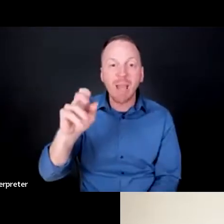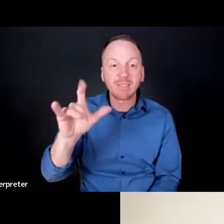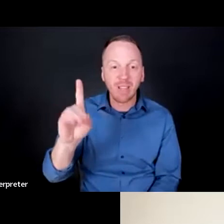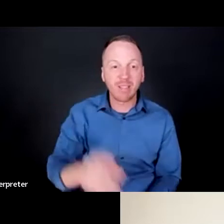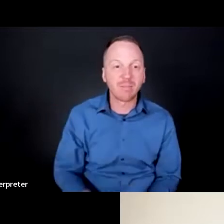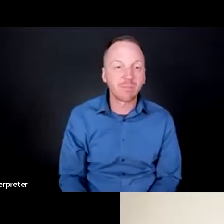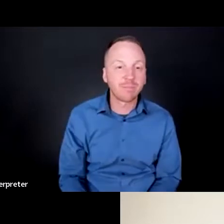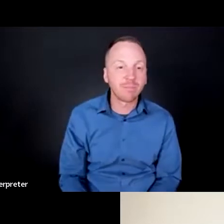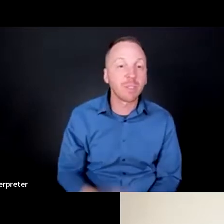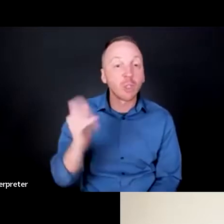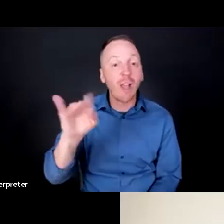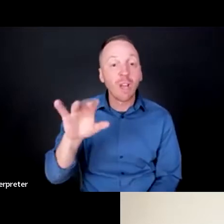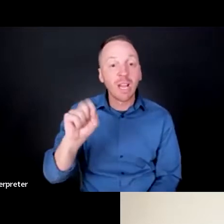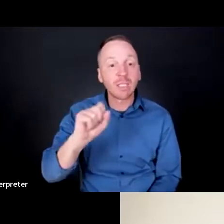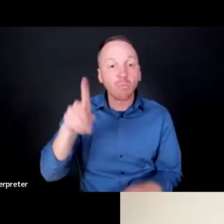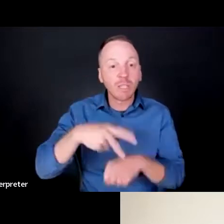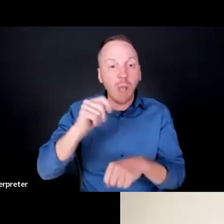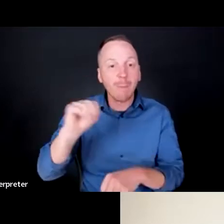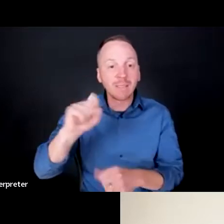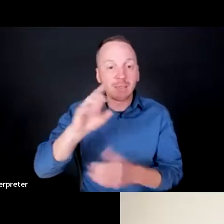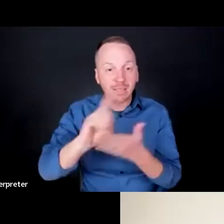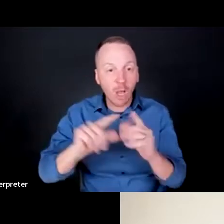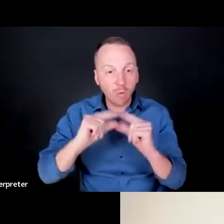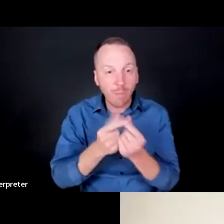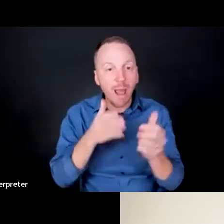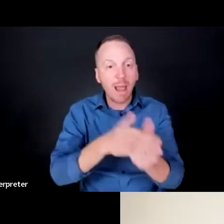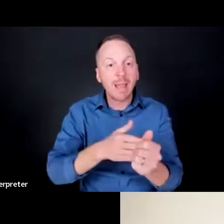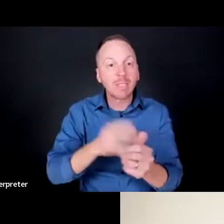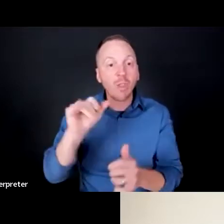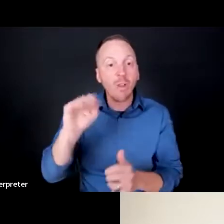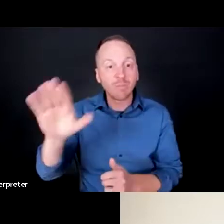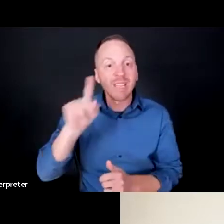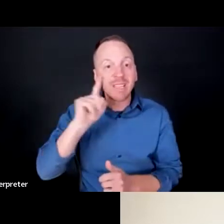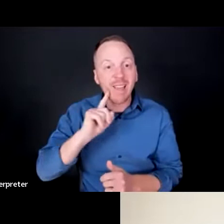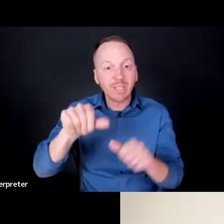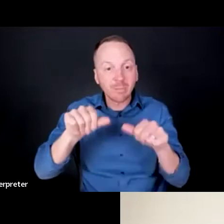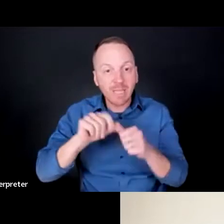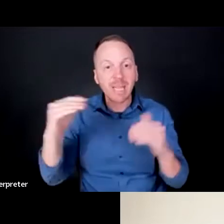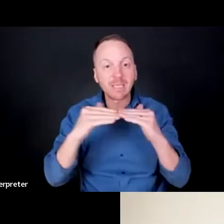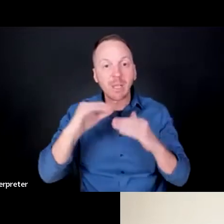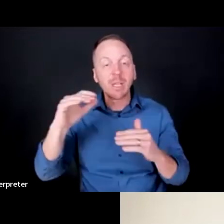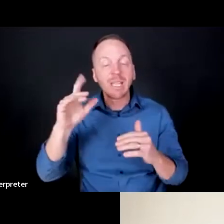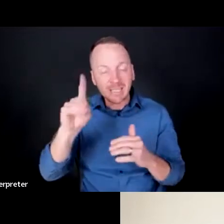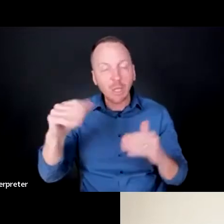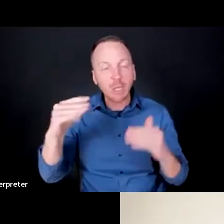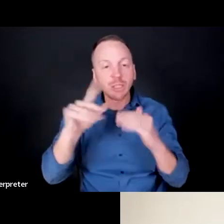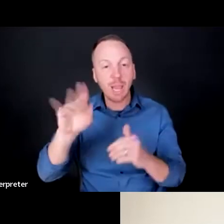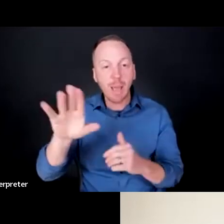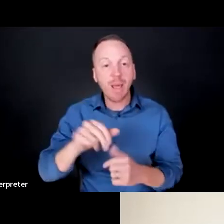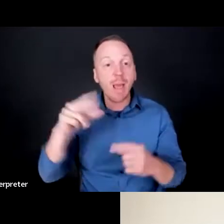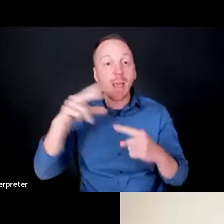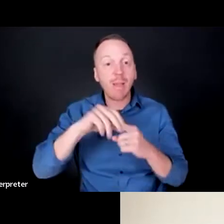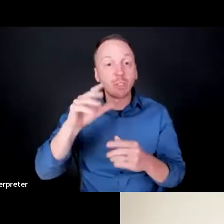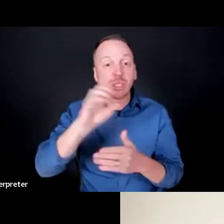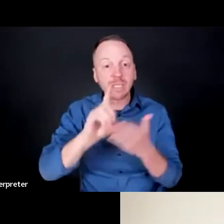Mansfield. Jeffrey is a principal at Mass Design Group and leads the firm's Deaf Space and Disability Justice Lab, which leverages the design